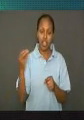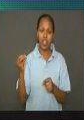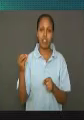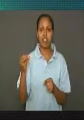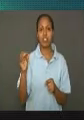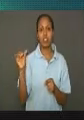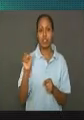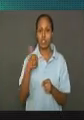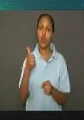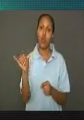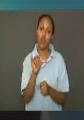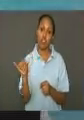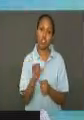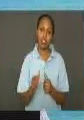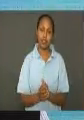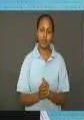so on.